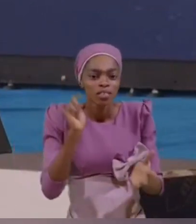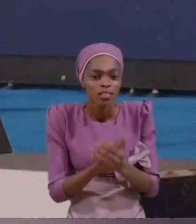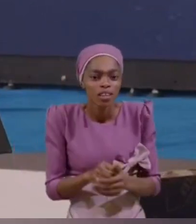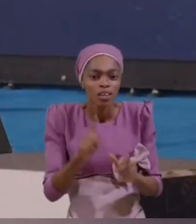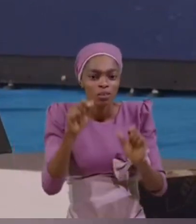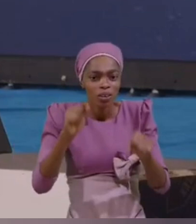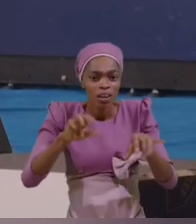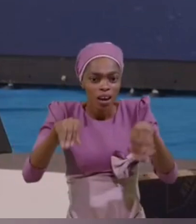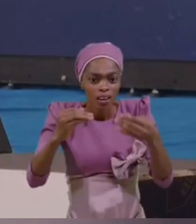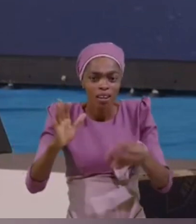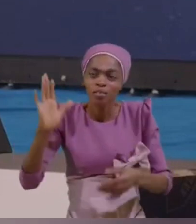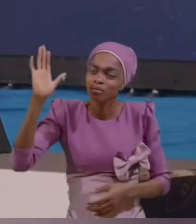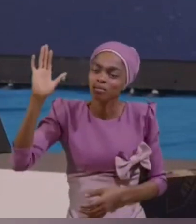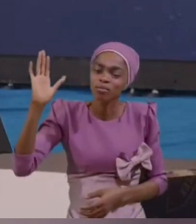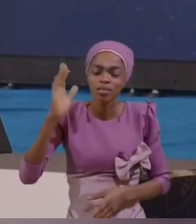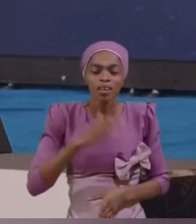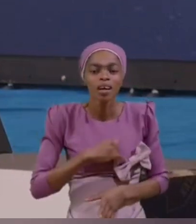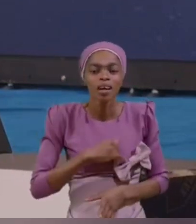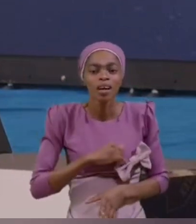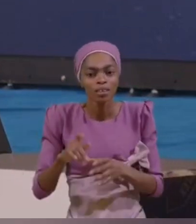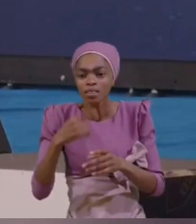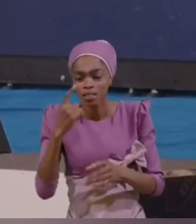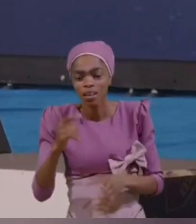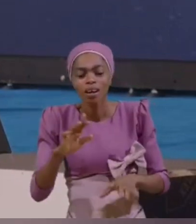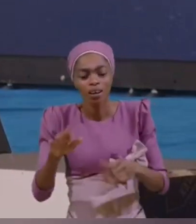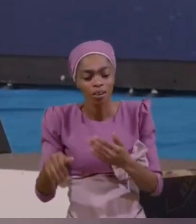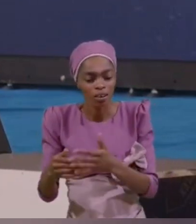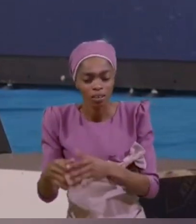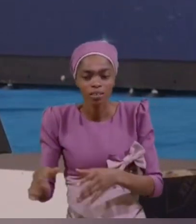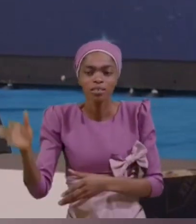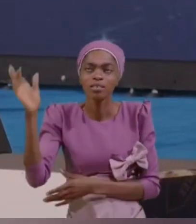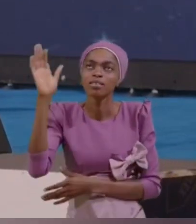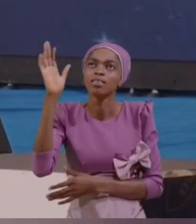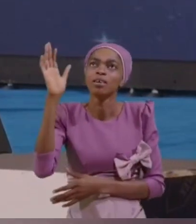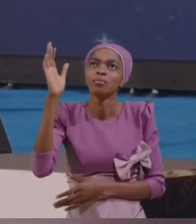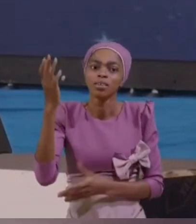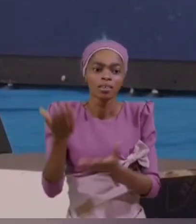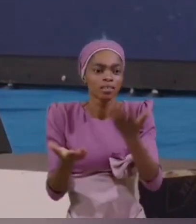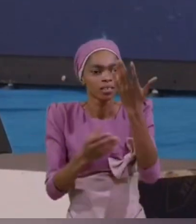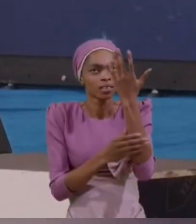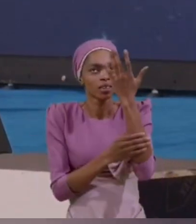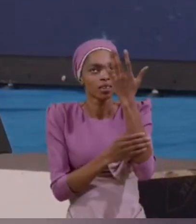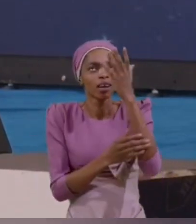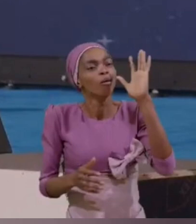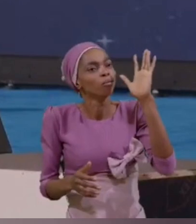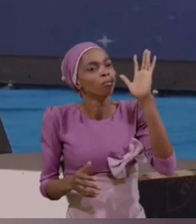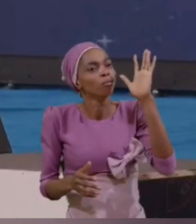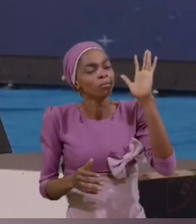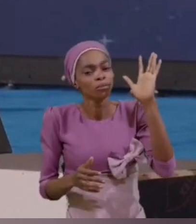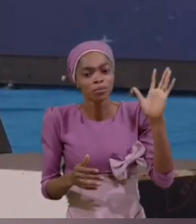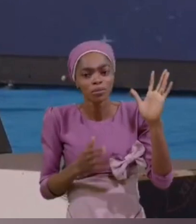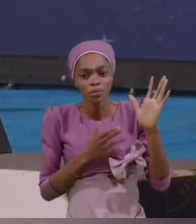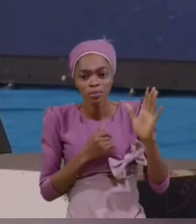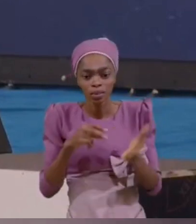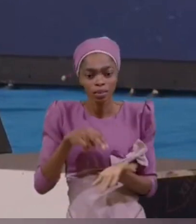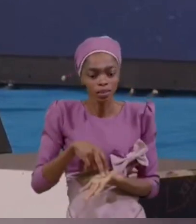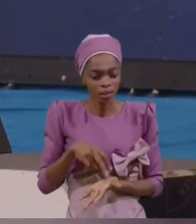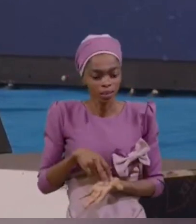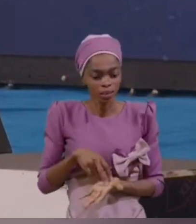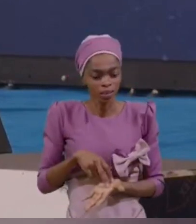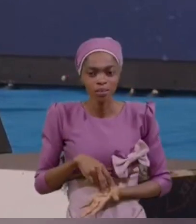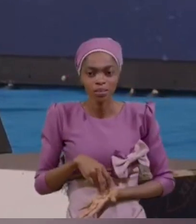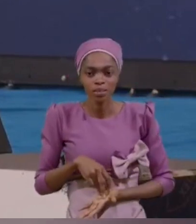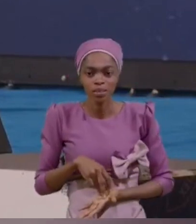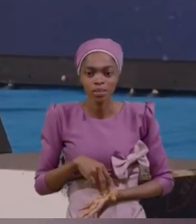can give. They said, okay, raise up your hand. They raised up their hands. They stood up.